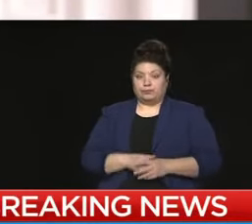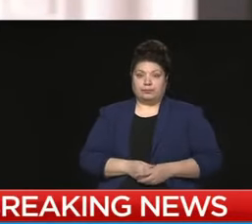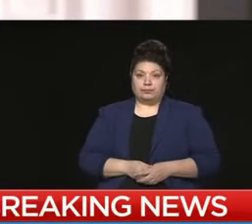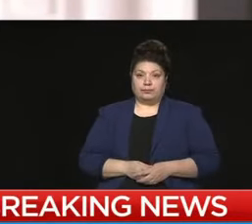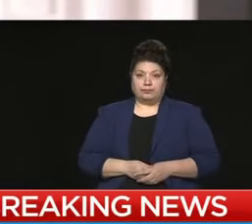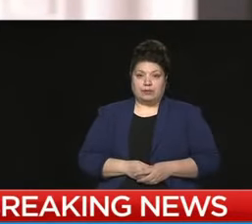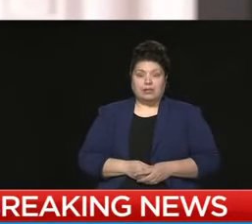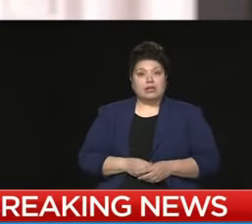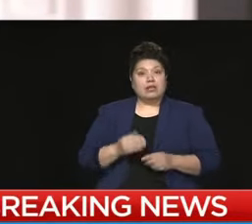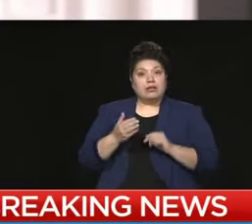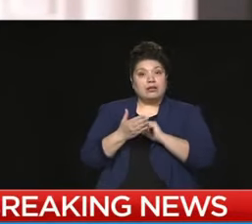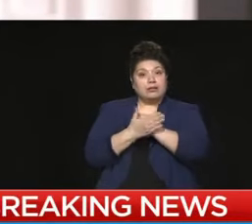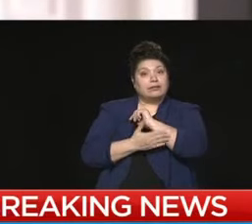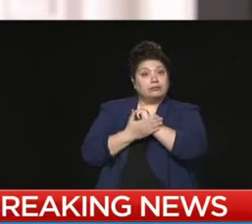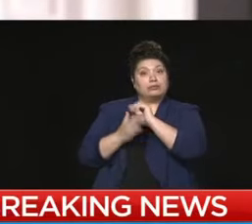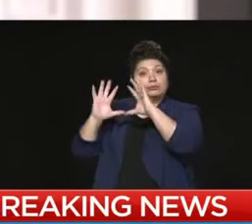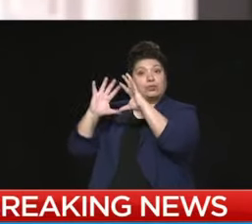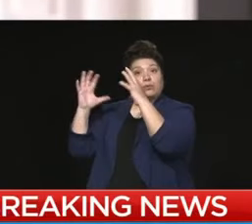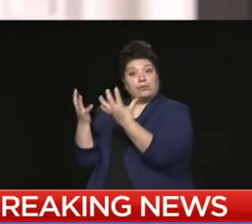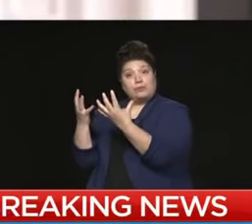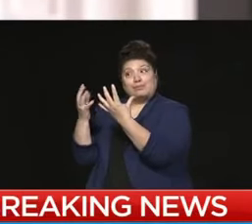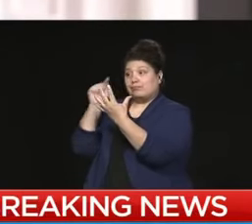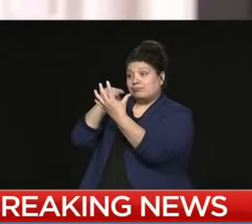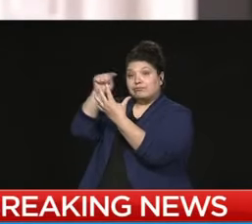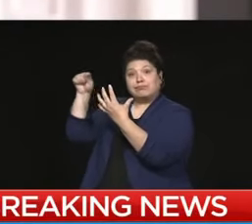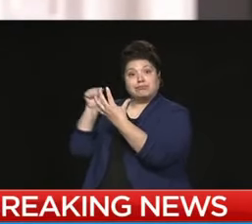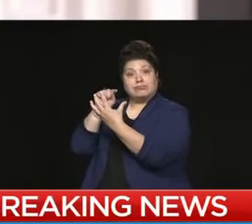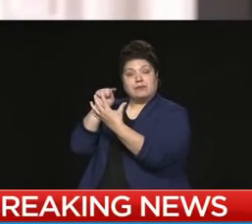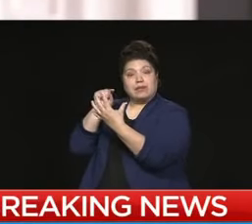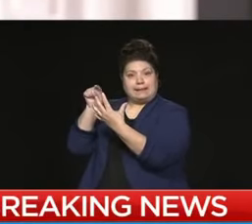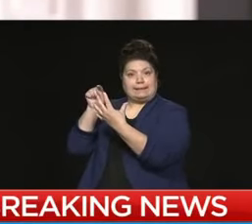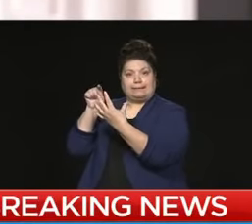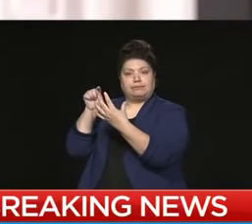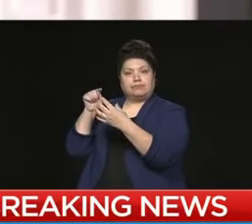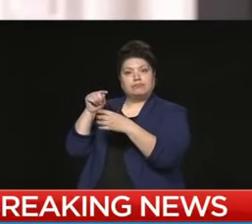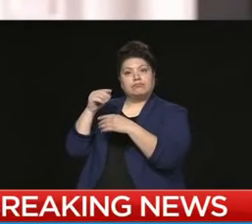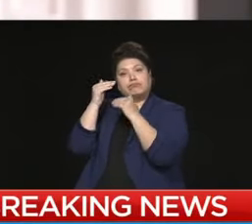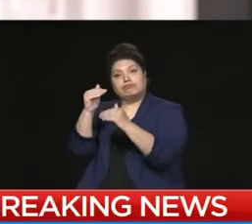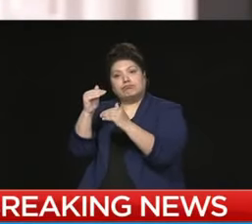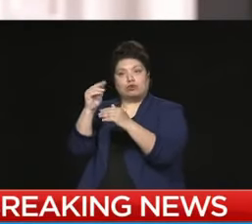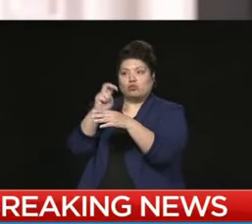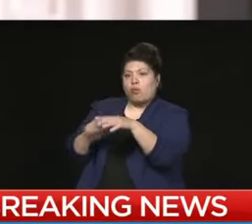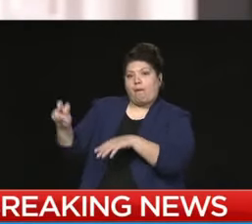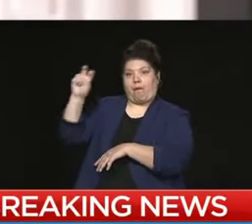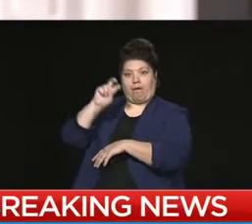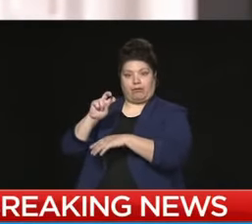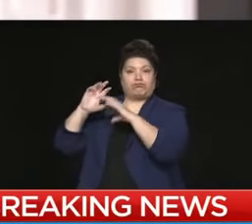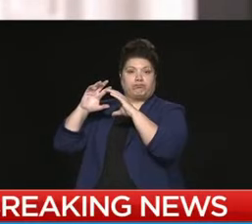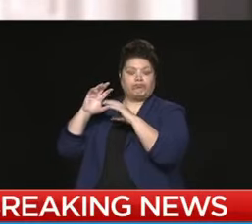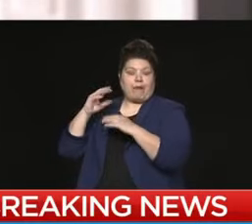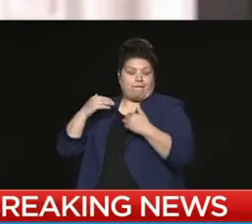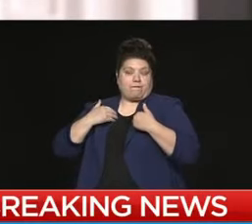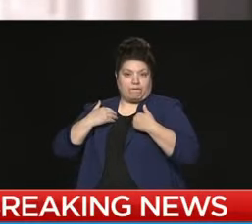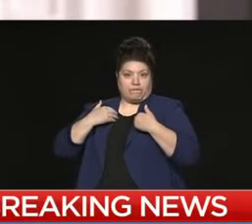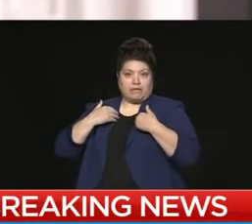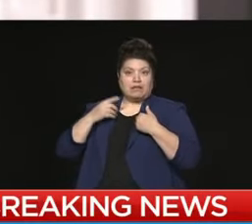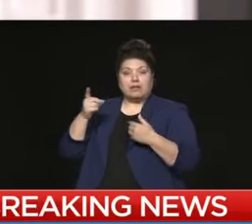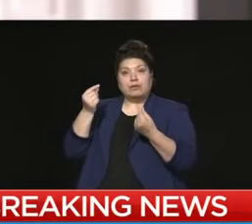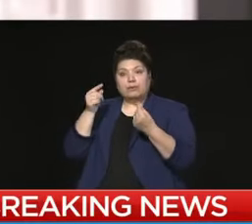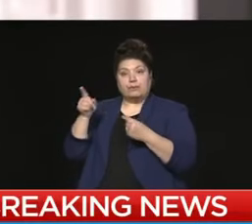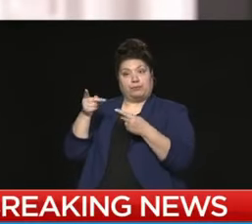There are many countries throughout the world which have limited travel and control their borders